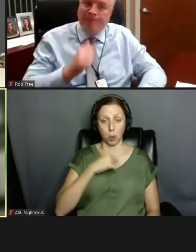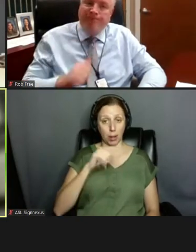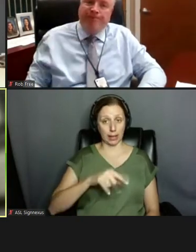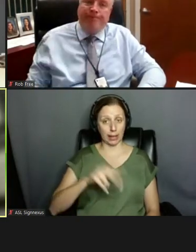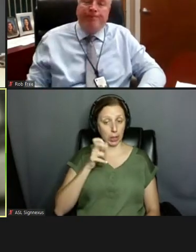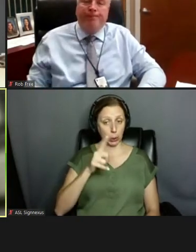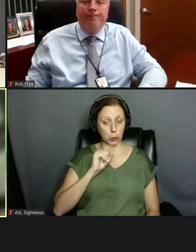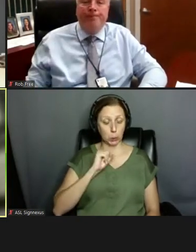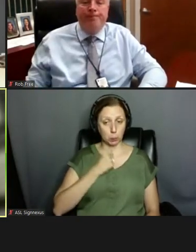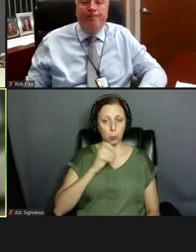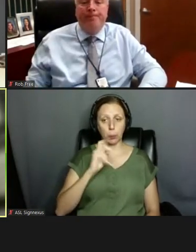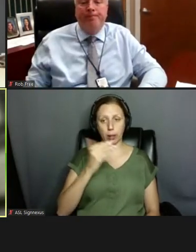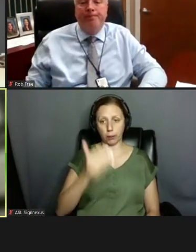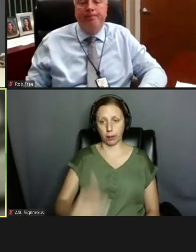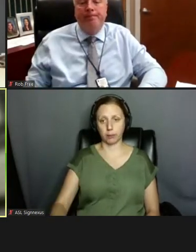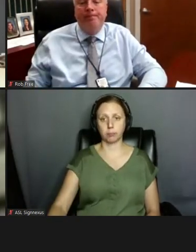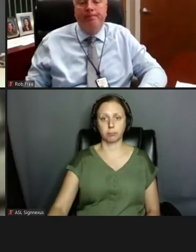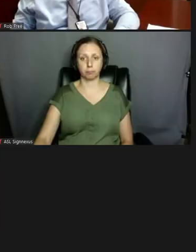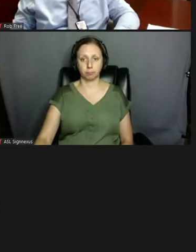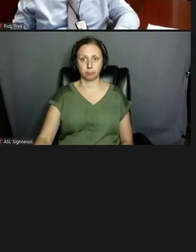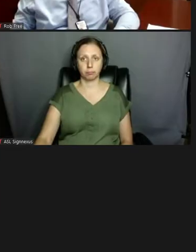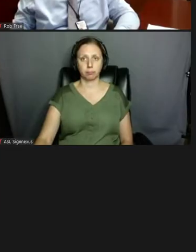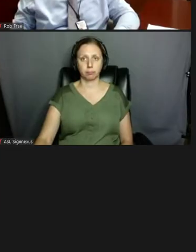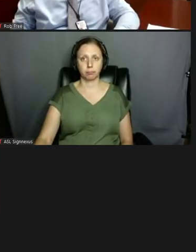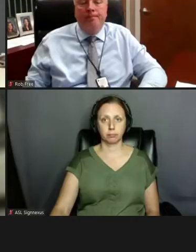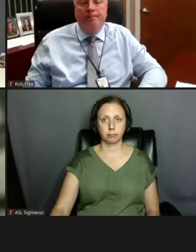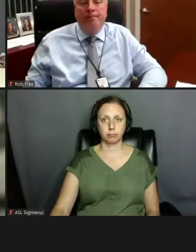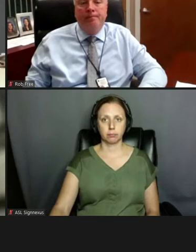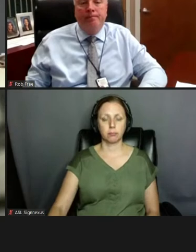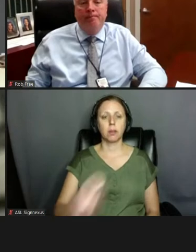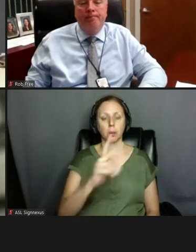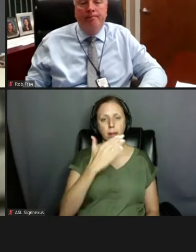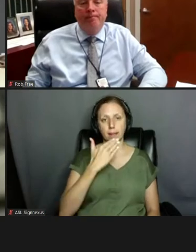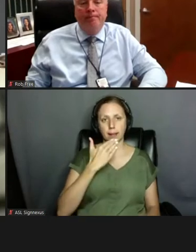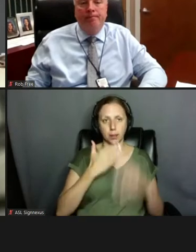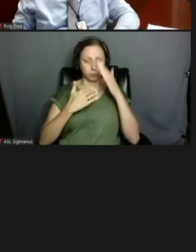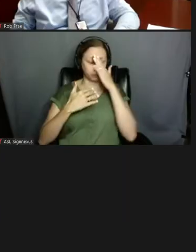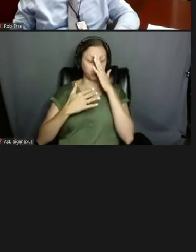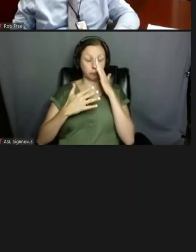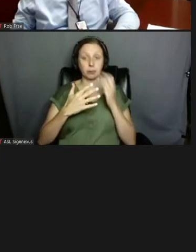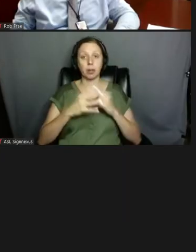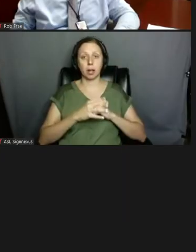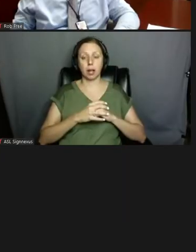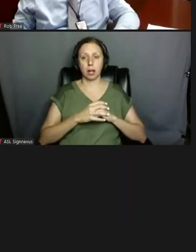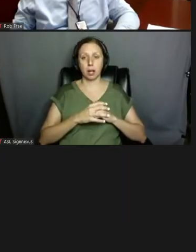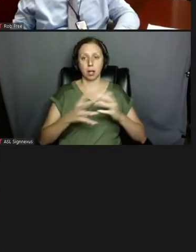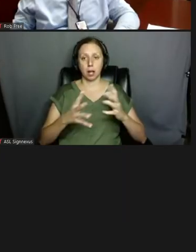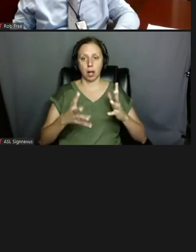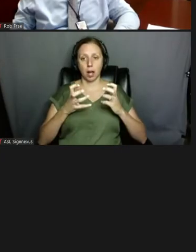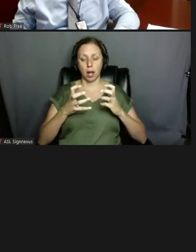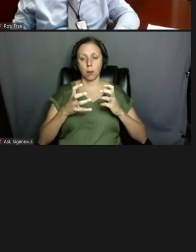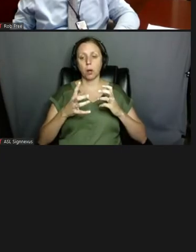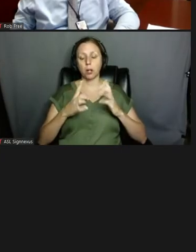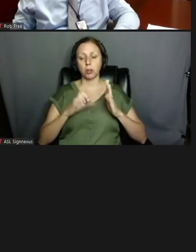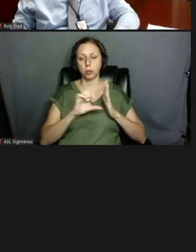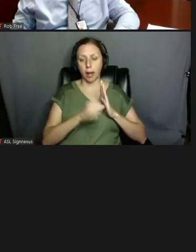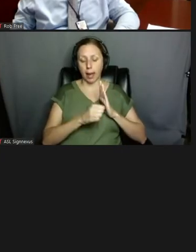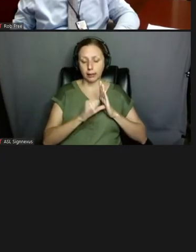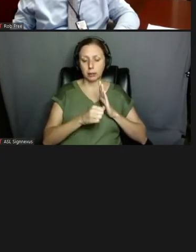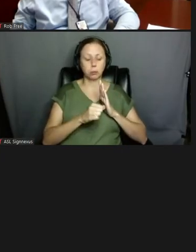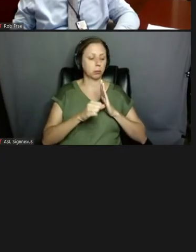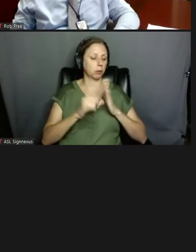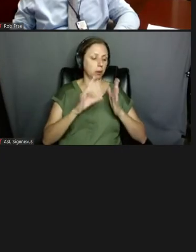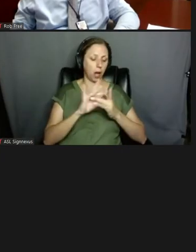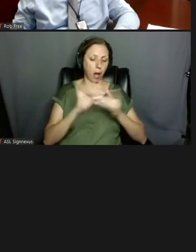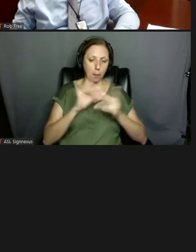Here you go. Thank you. Yep. I just want to I just want to echo the sentiments of the New